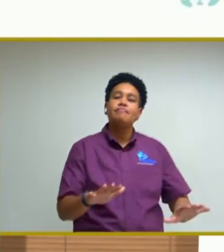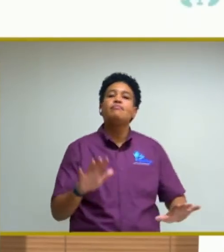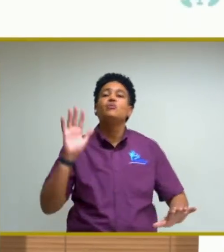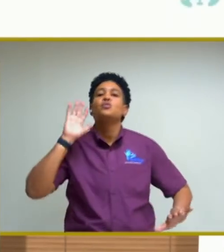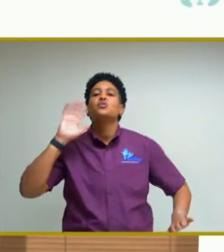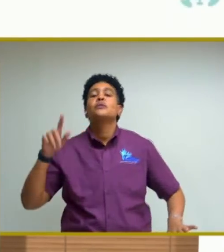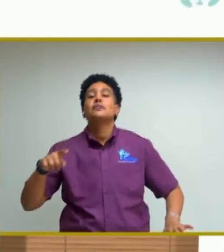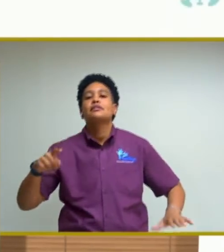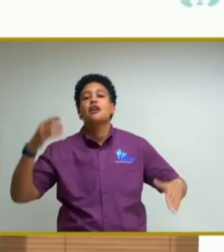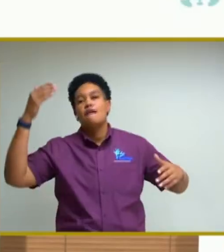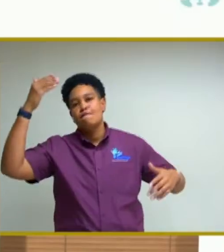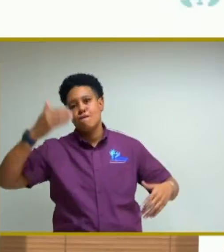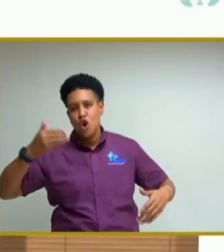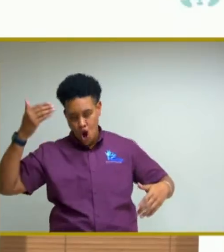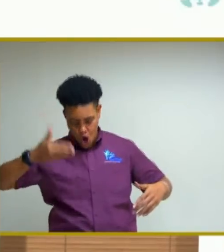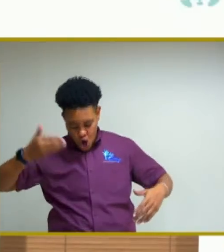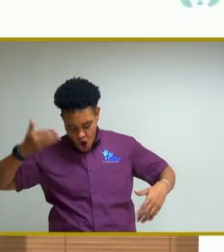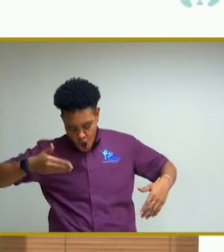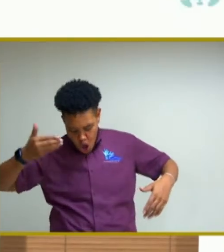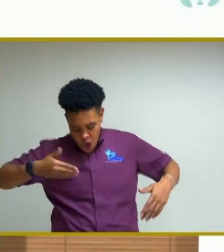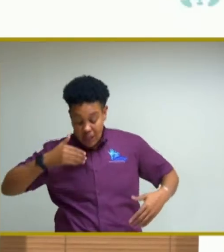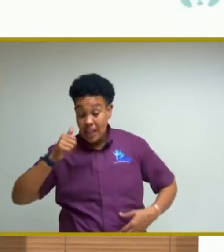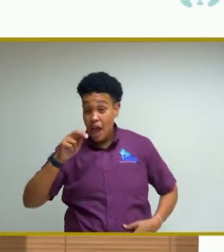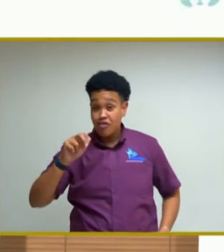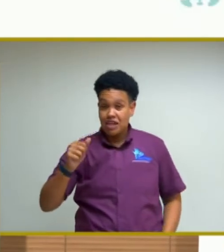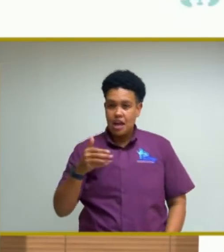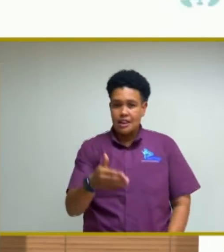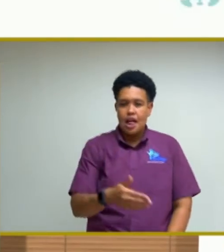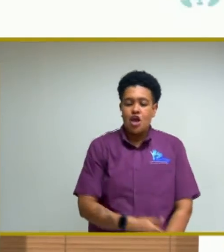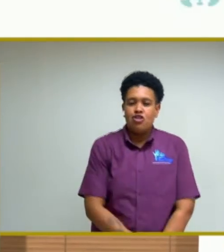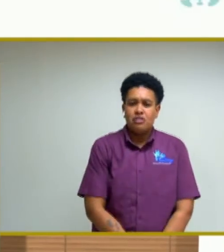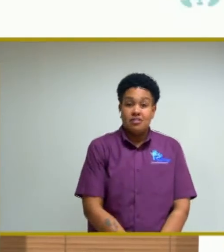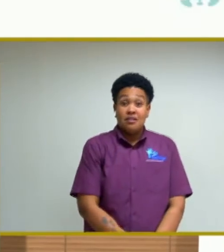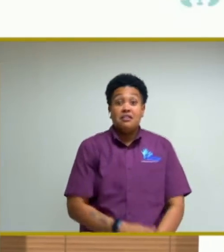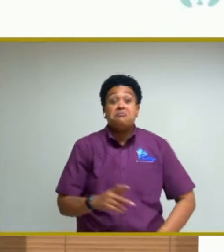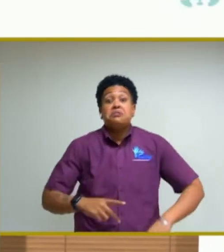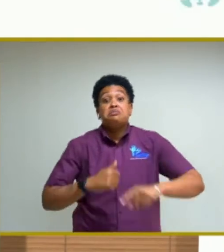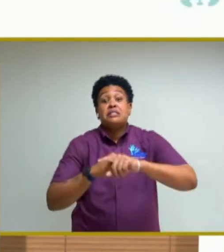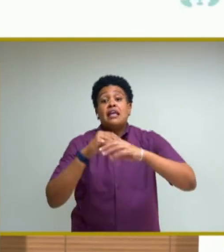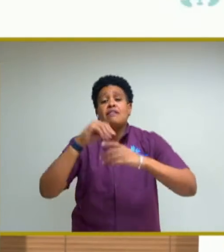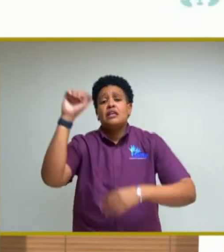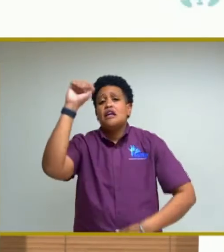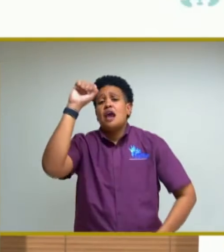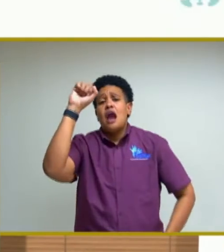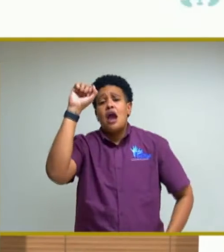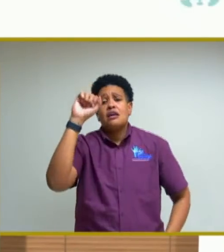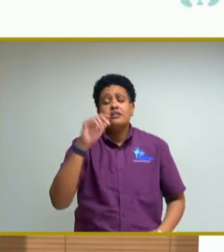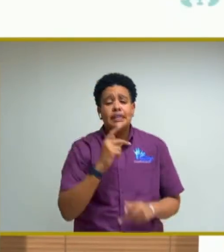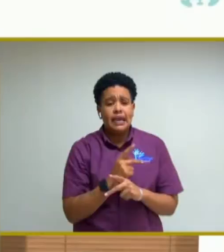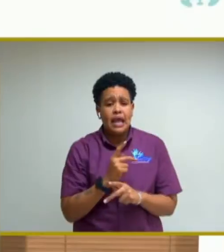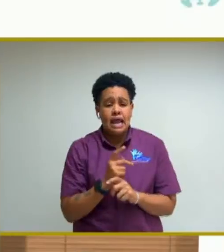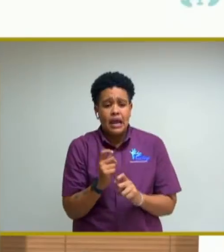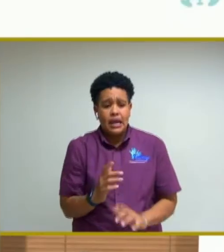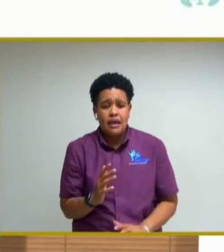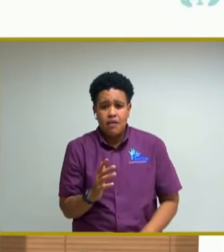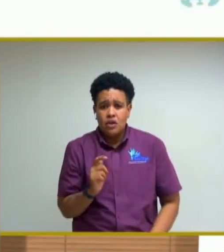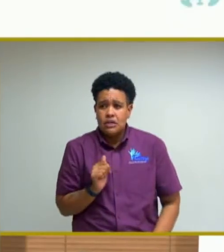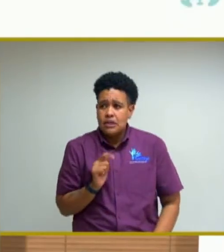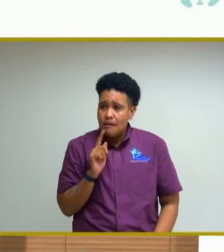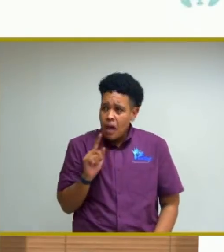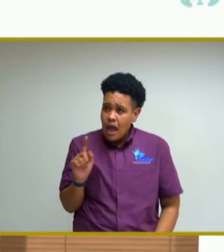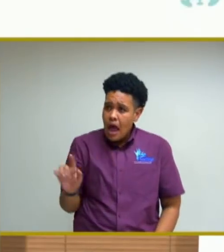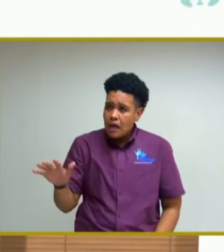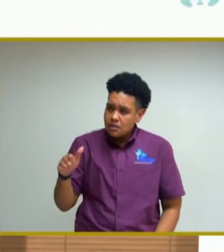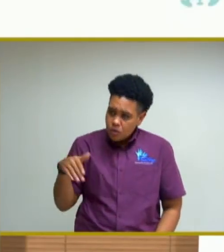will be at the front of the arena. Persons in vehicles, the caregivers, will then be asked